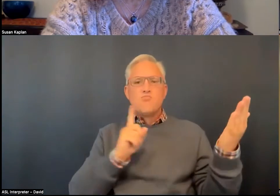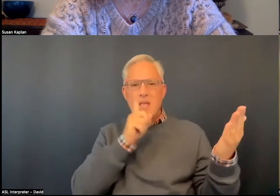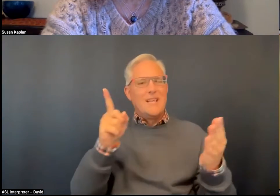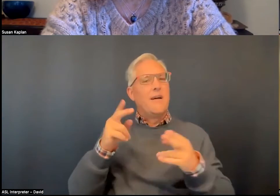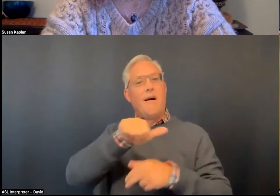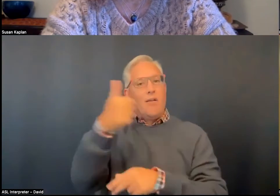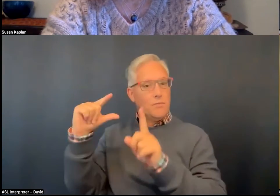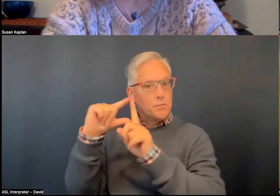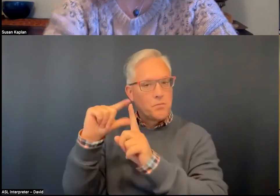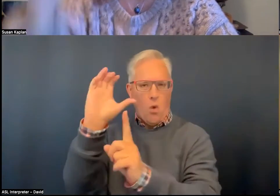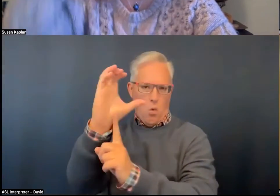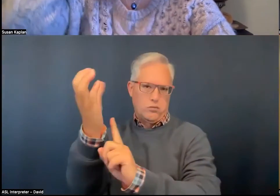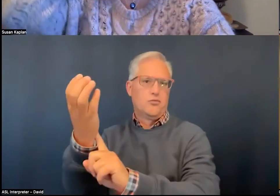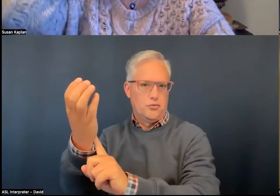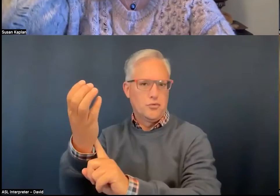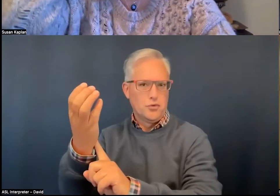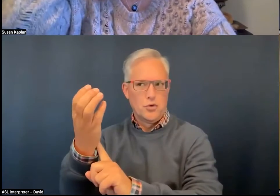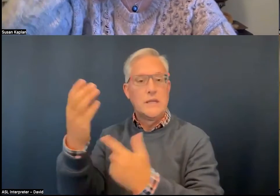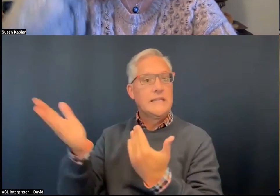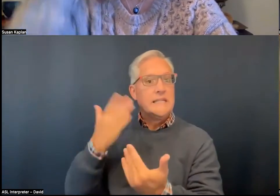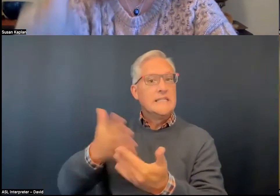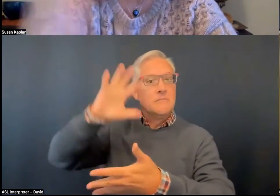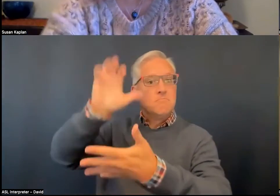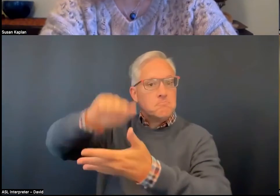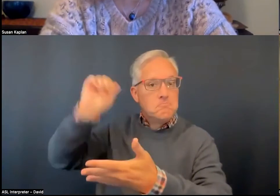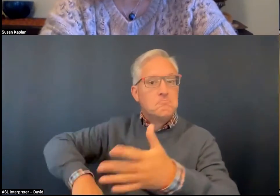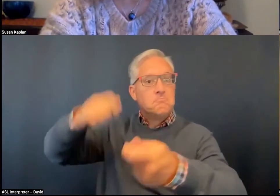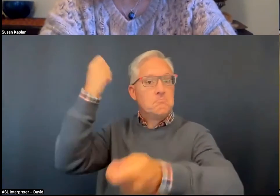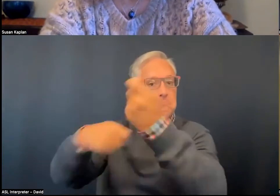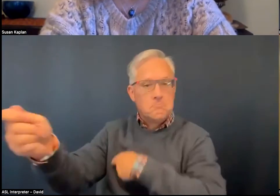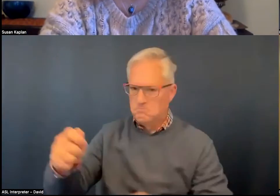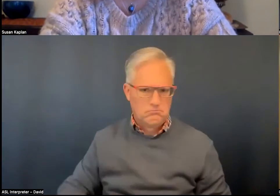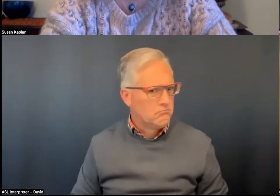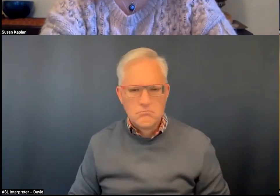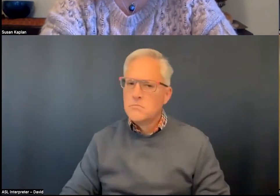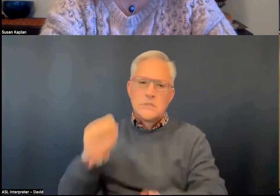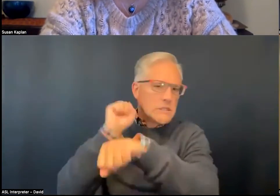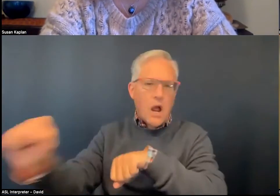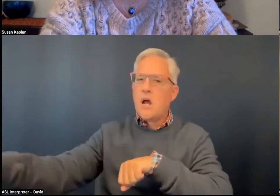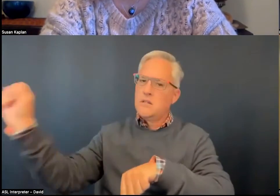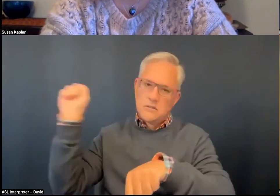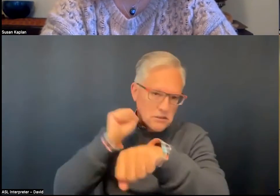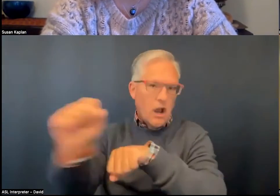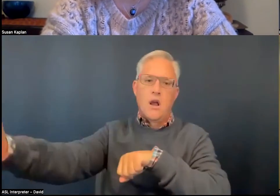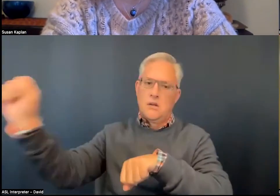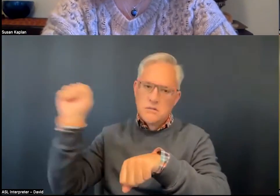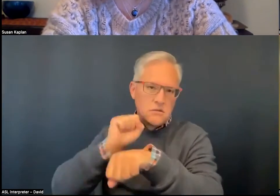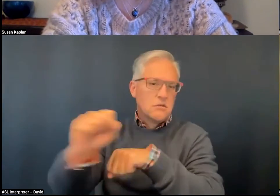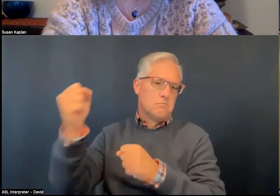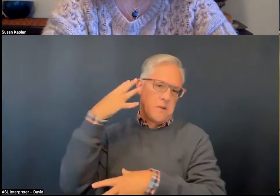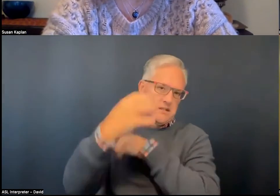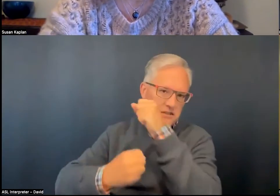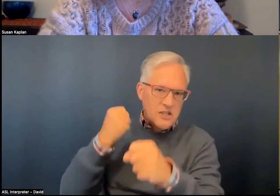that takes years to dismantle, and long and hard conversations, and possibly uncomfortable